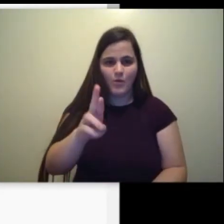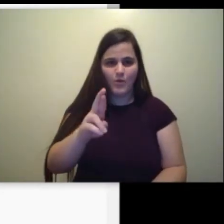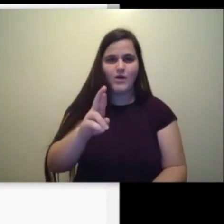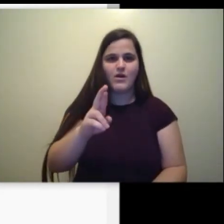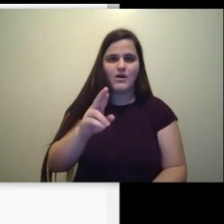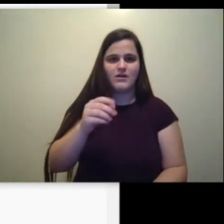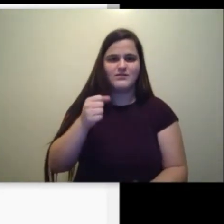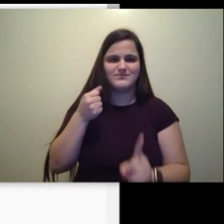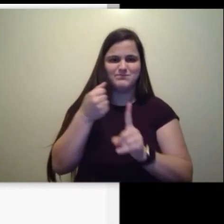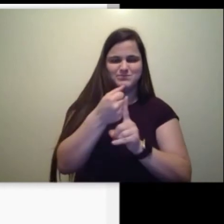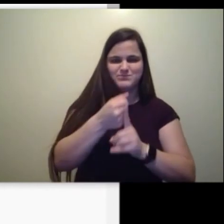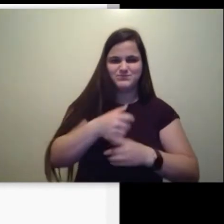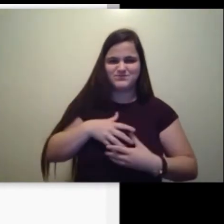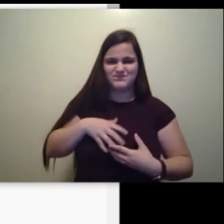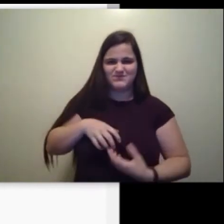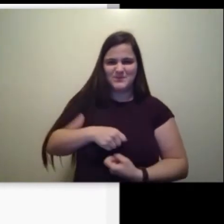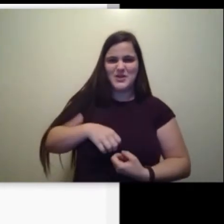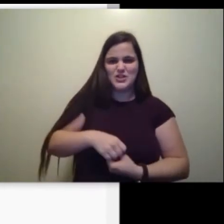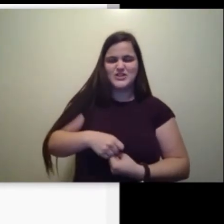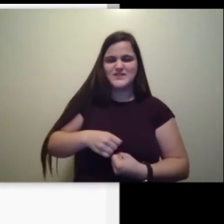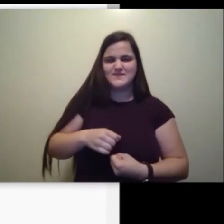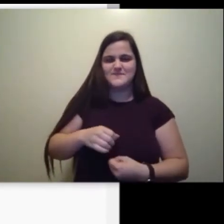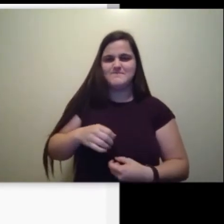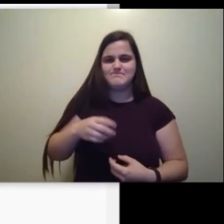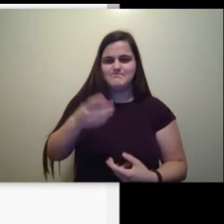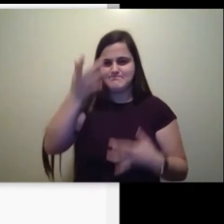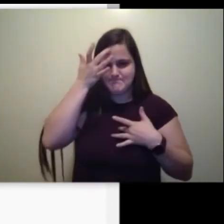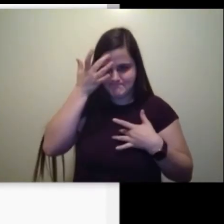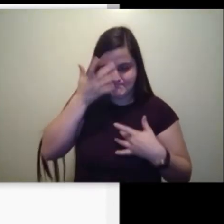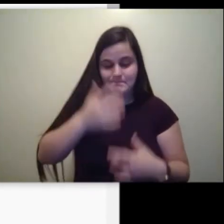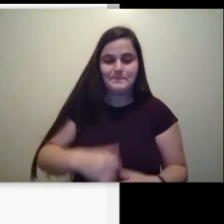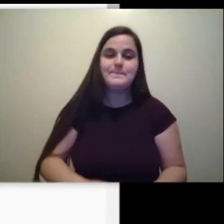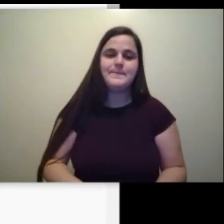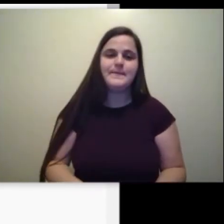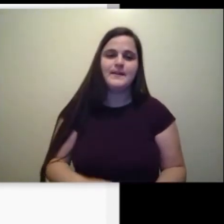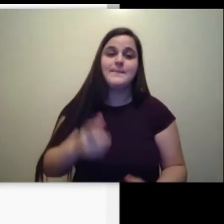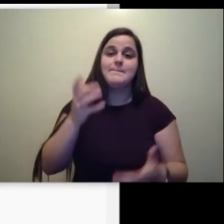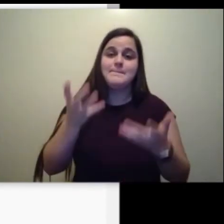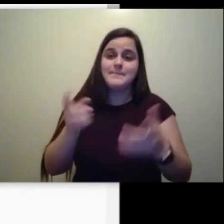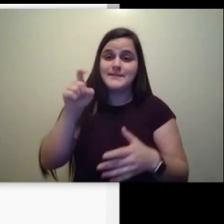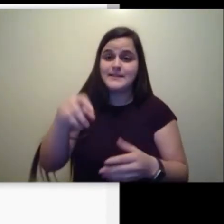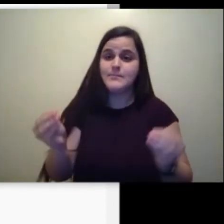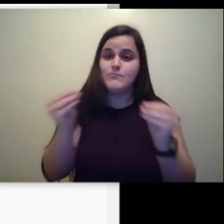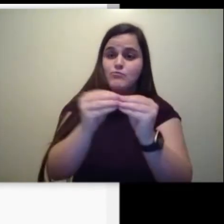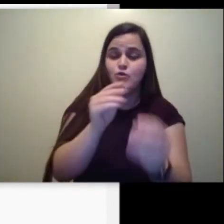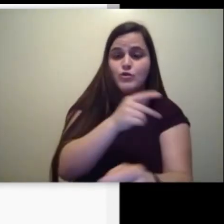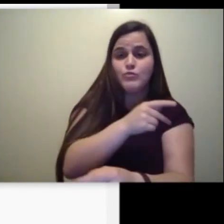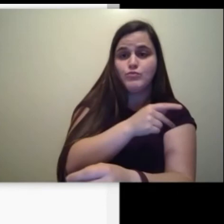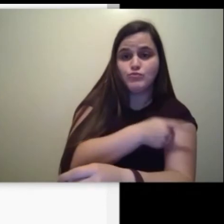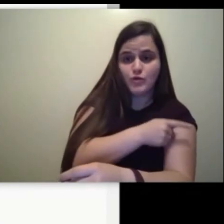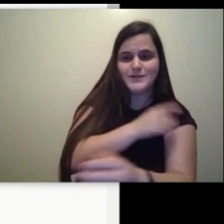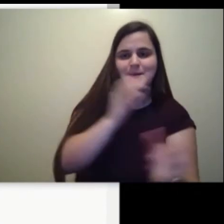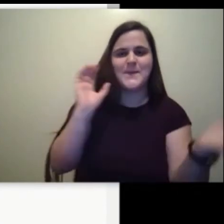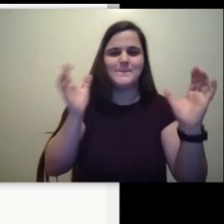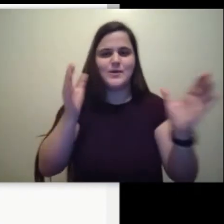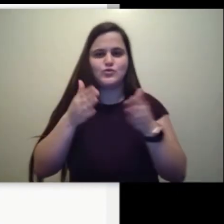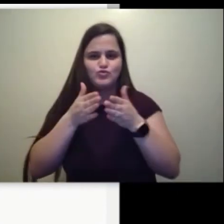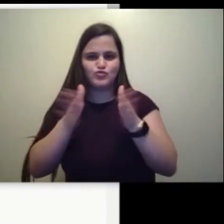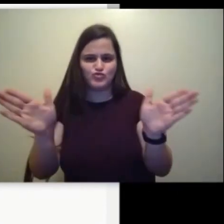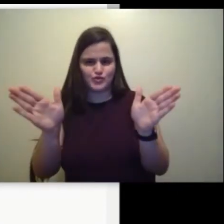disease. These individuals may have increased protein needs compared to the general